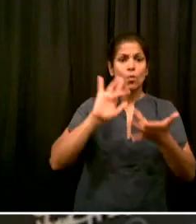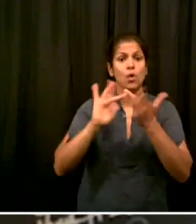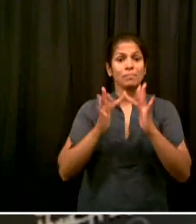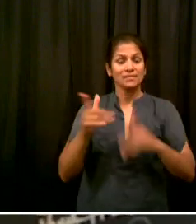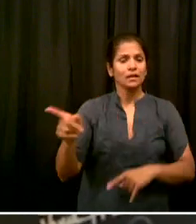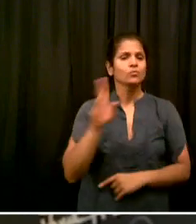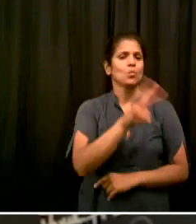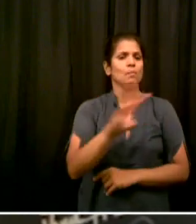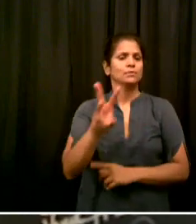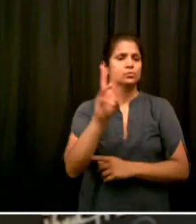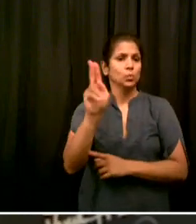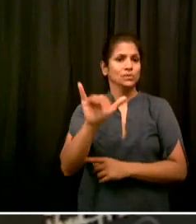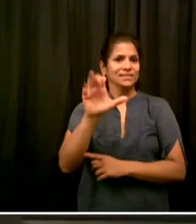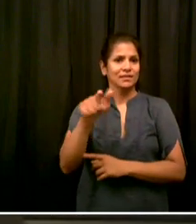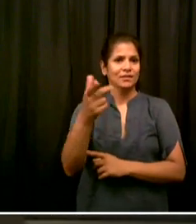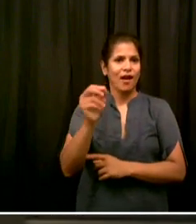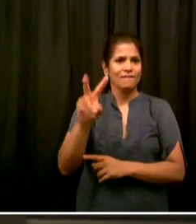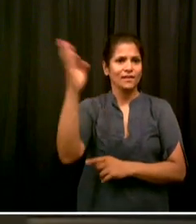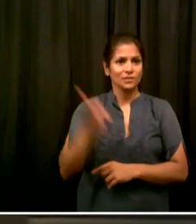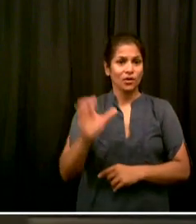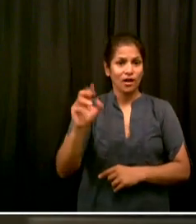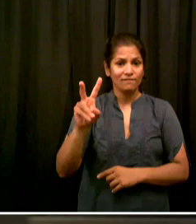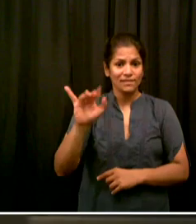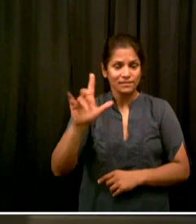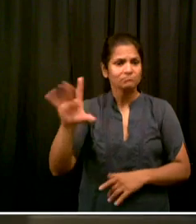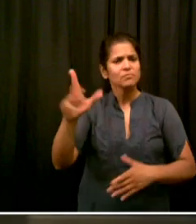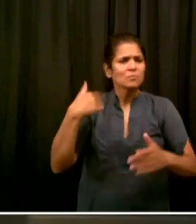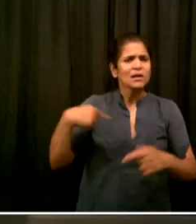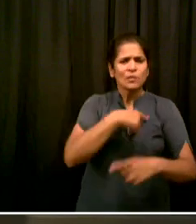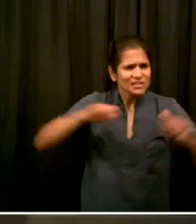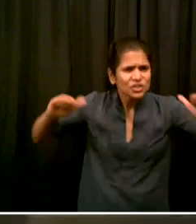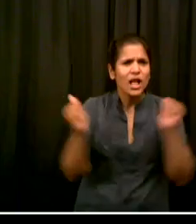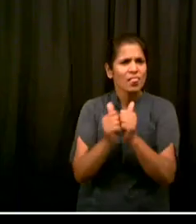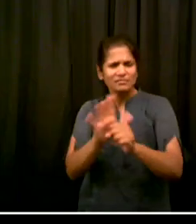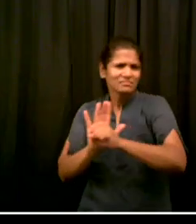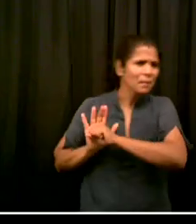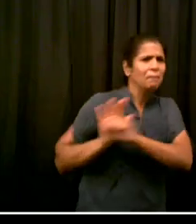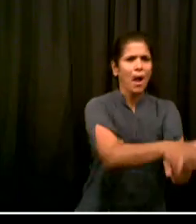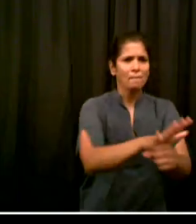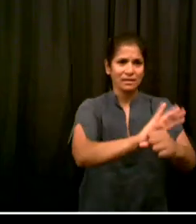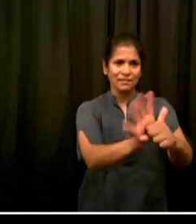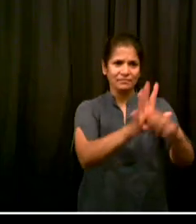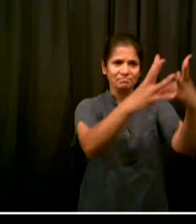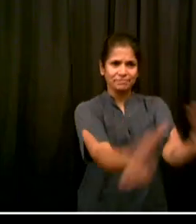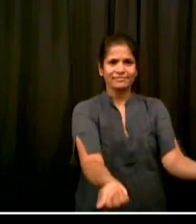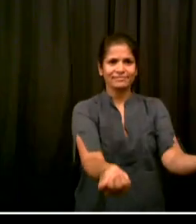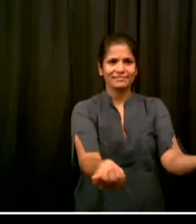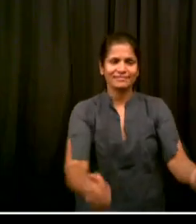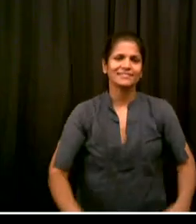nyc.gov/COVID test to find a test site near you. Together, we can beat this virus.